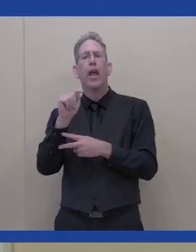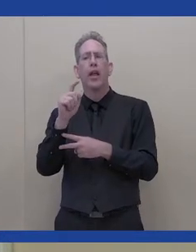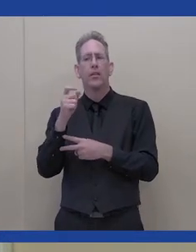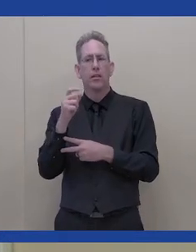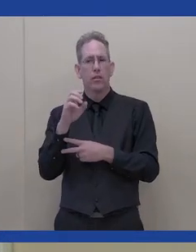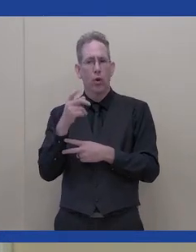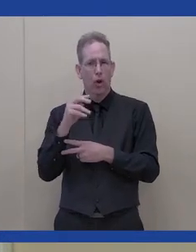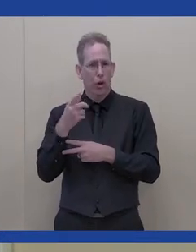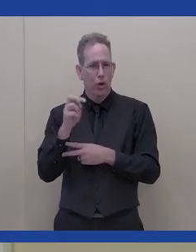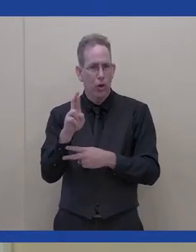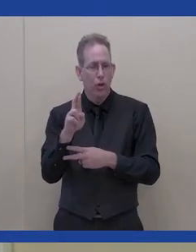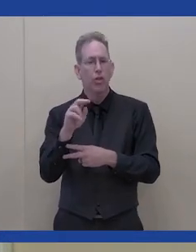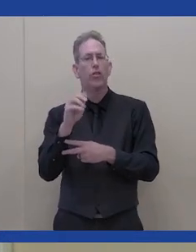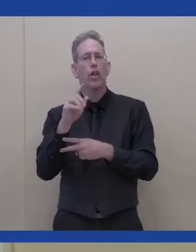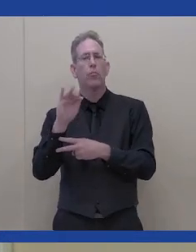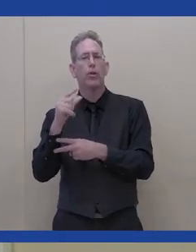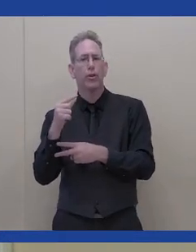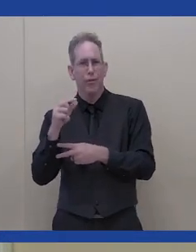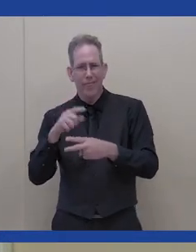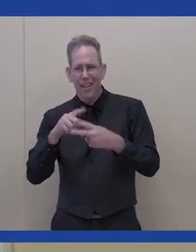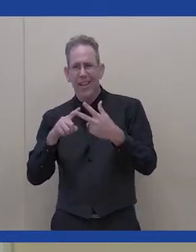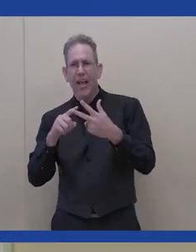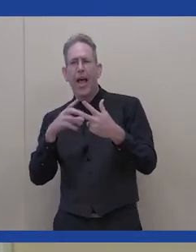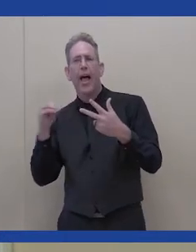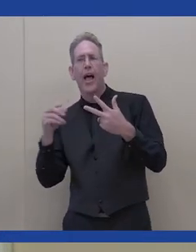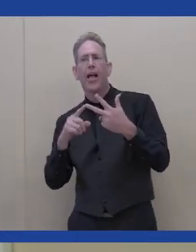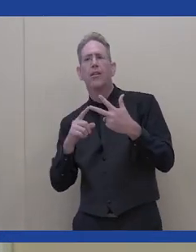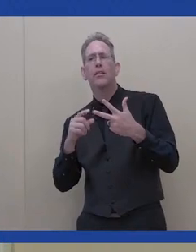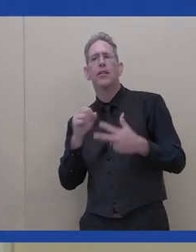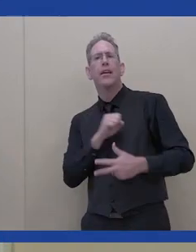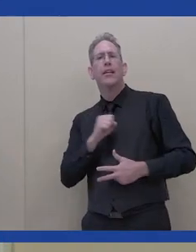for Senator Leahy. This is a full life circle moment.